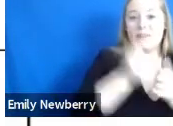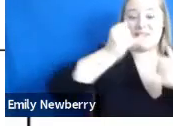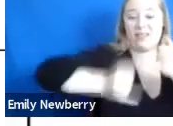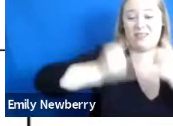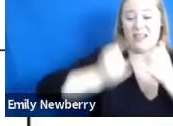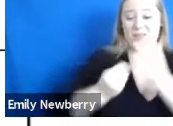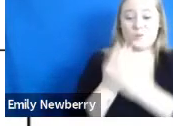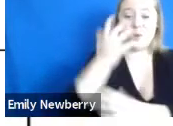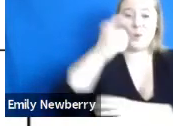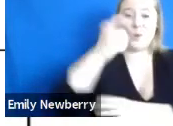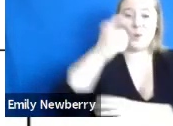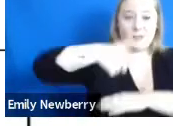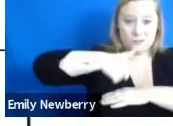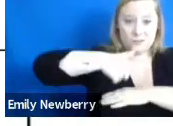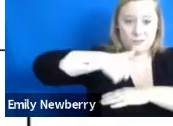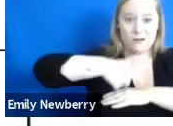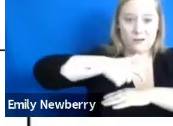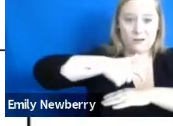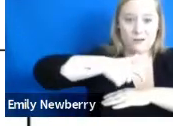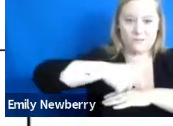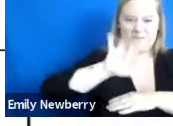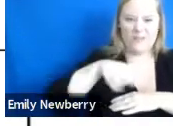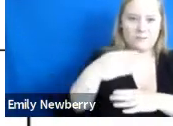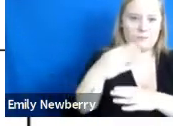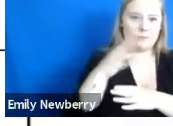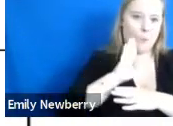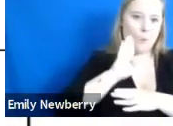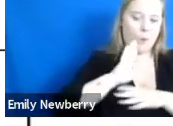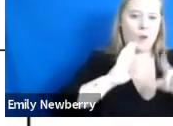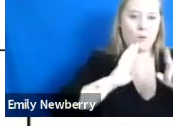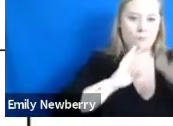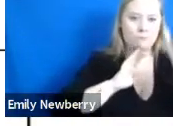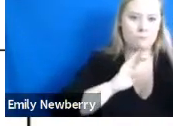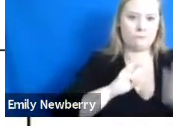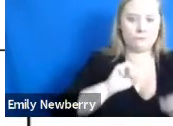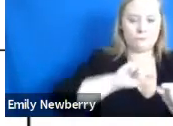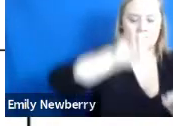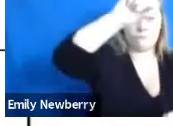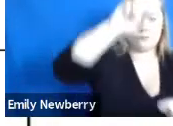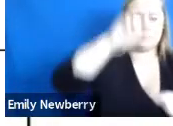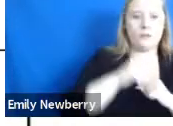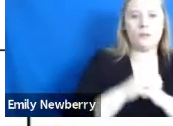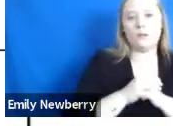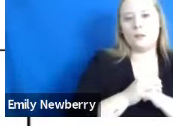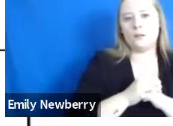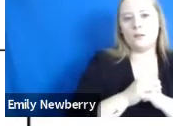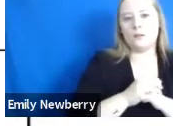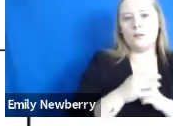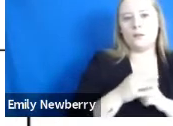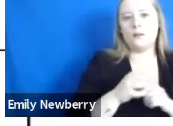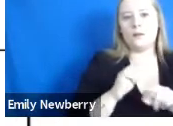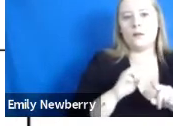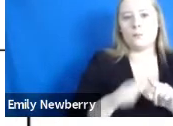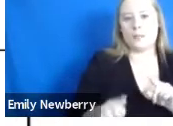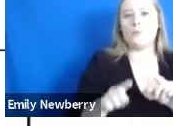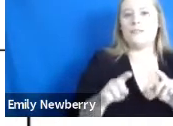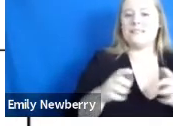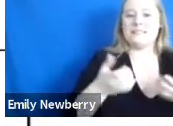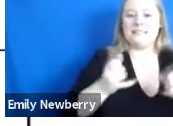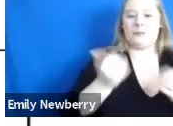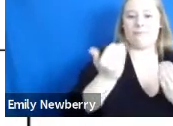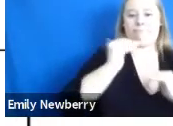last sampling period, but the concentration of chromium was under the residential screening level. There